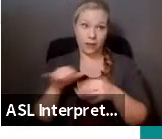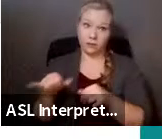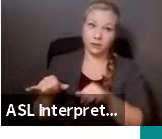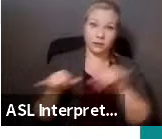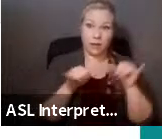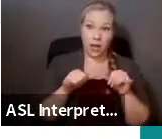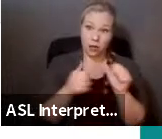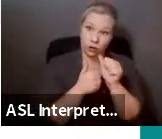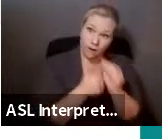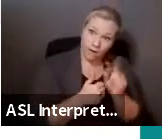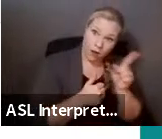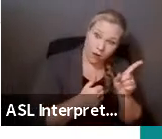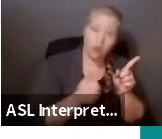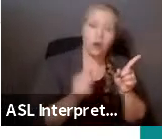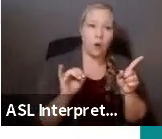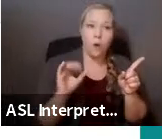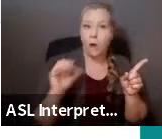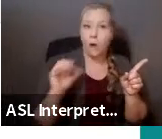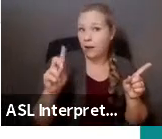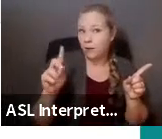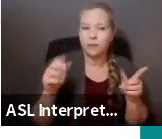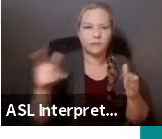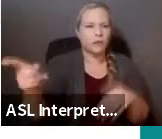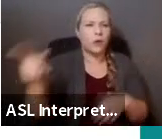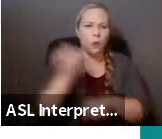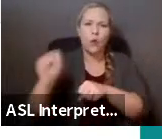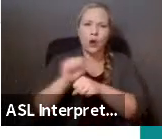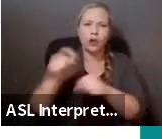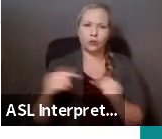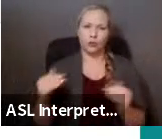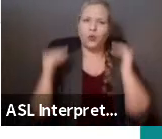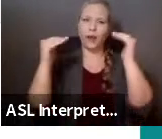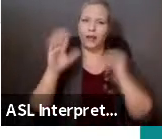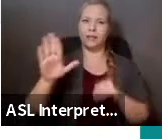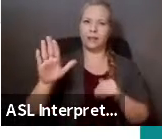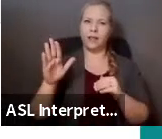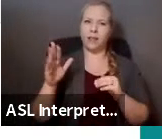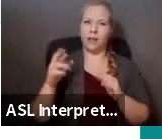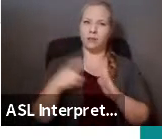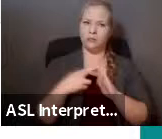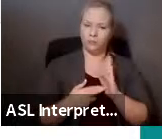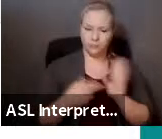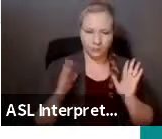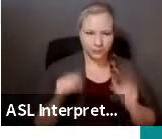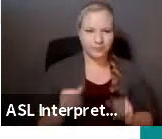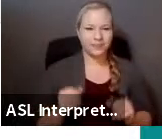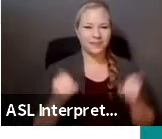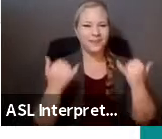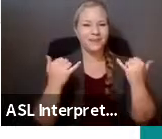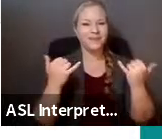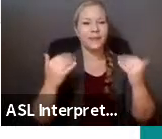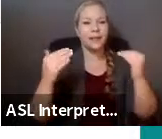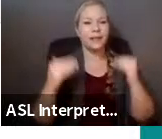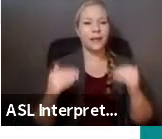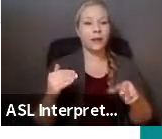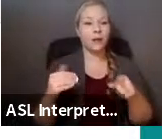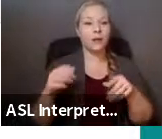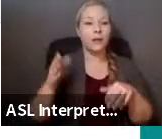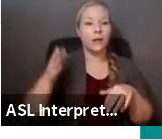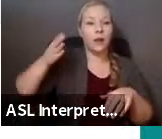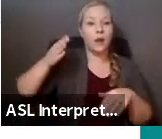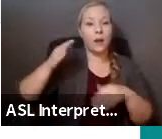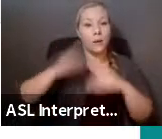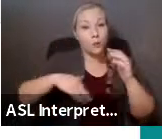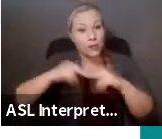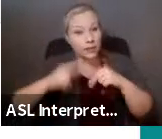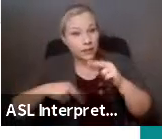to raise the bar. So same thing for bicycle facilities, where a street is built or rebuilt as part of the program. It will